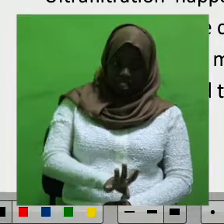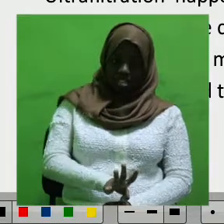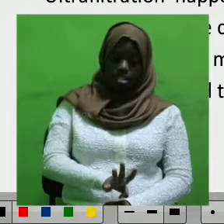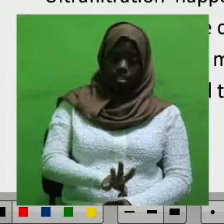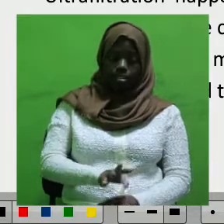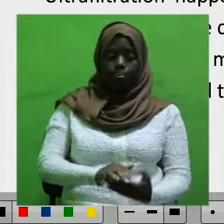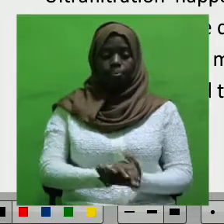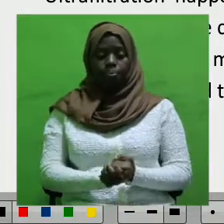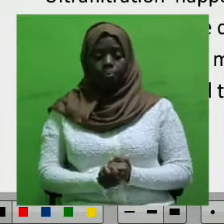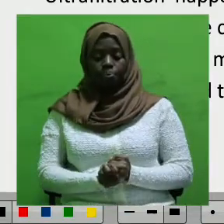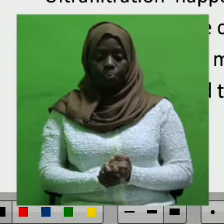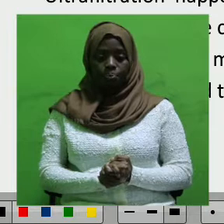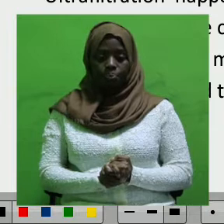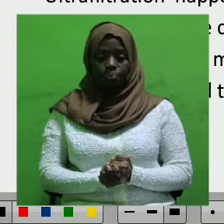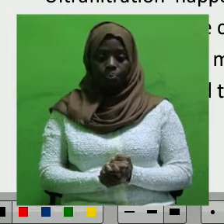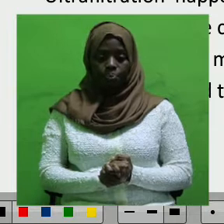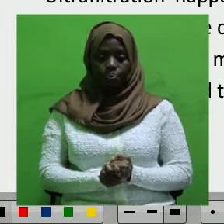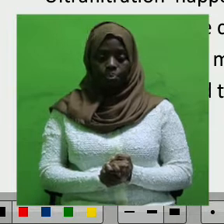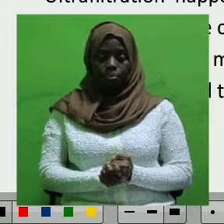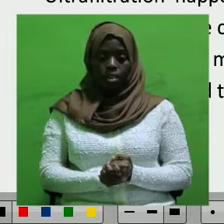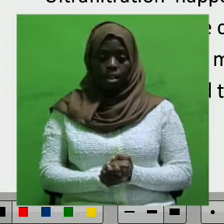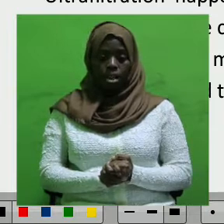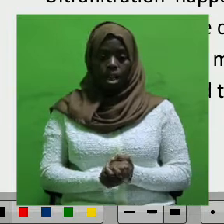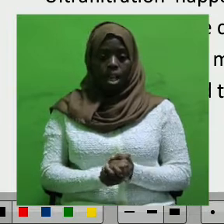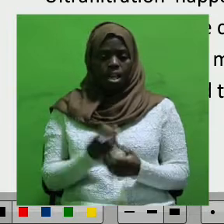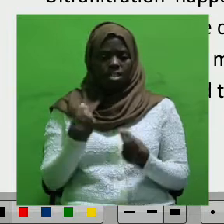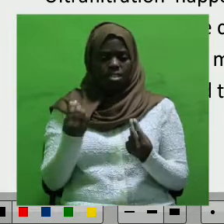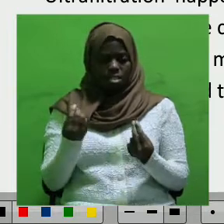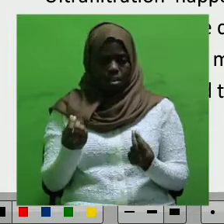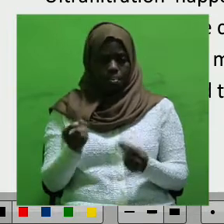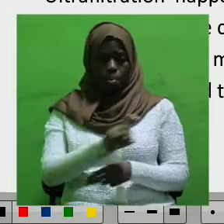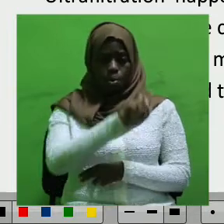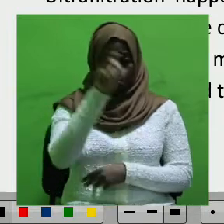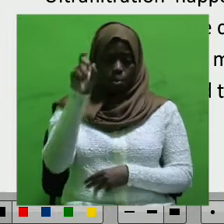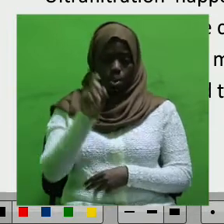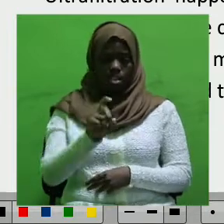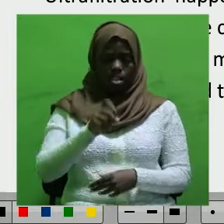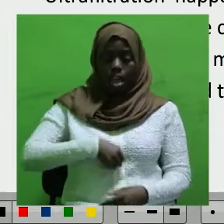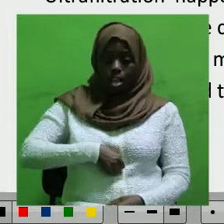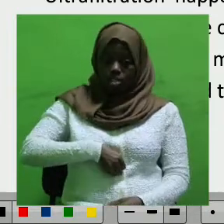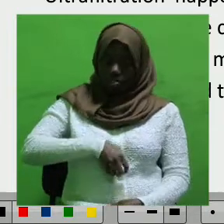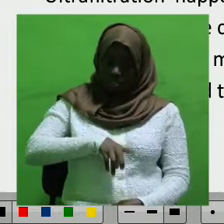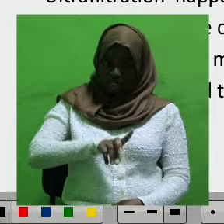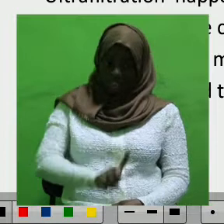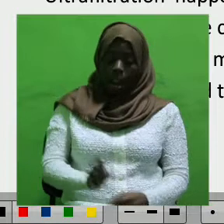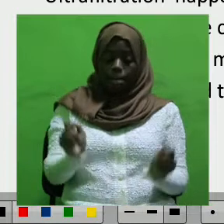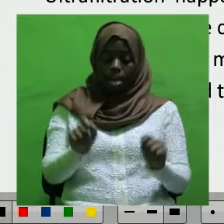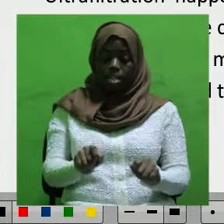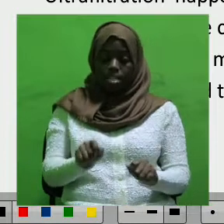term excretion. A simple question which requires a person to define or to